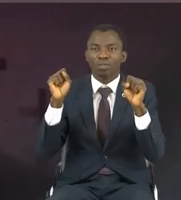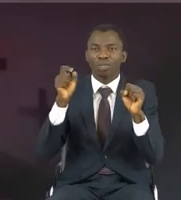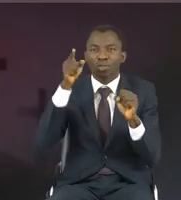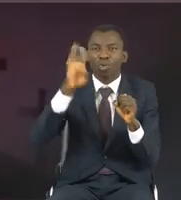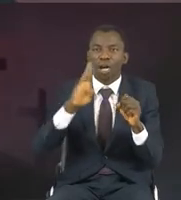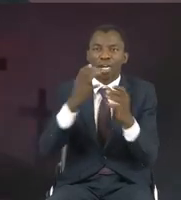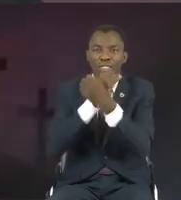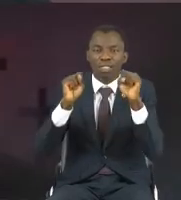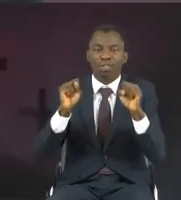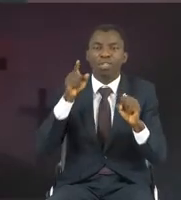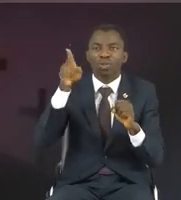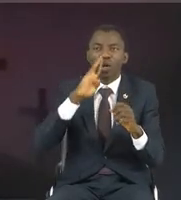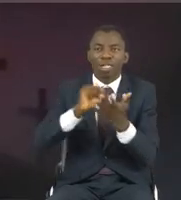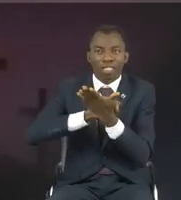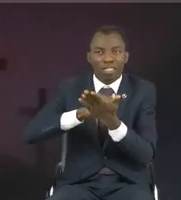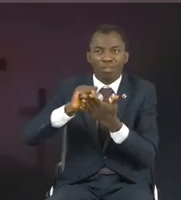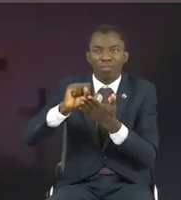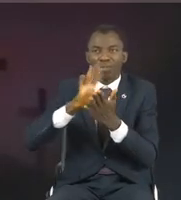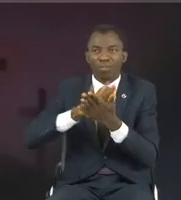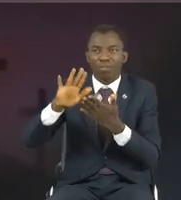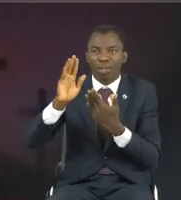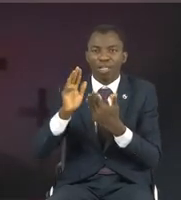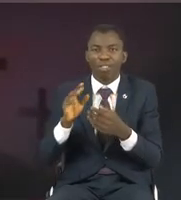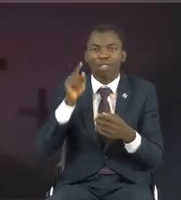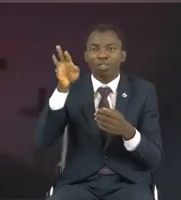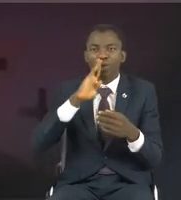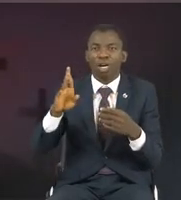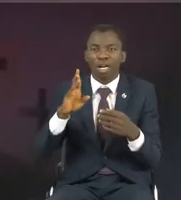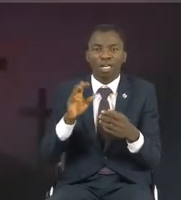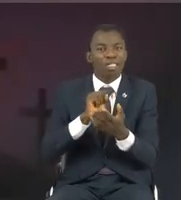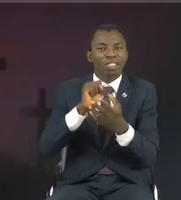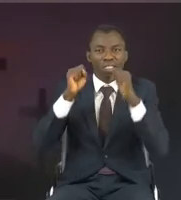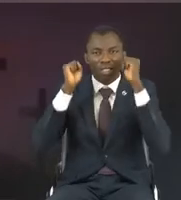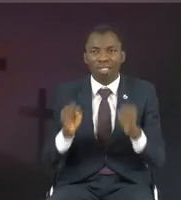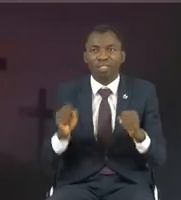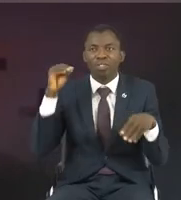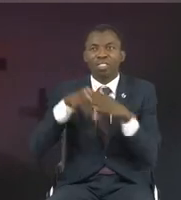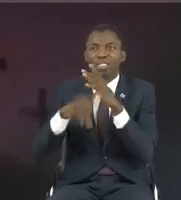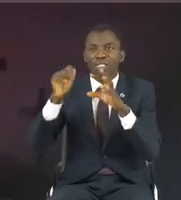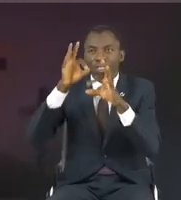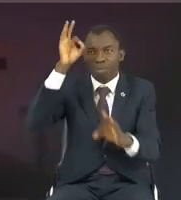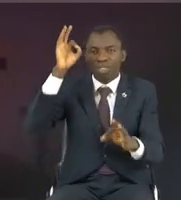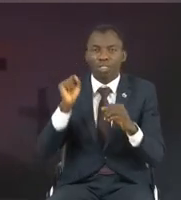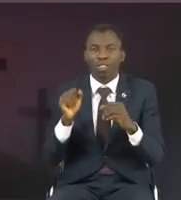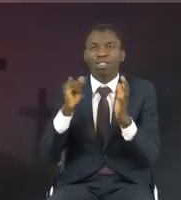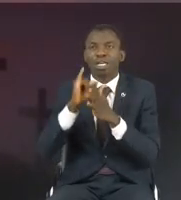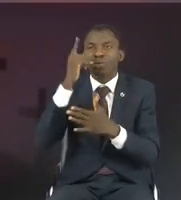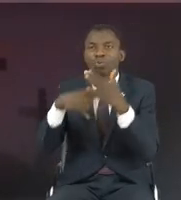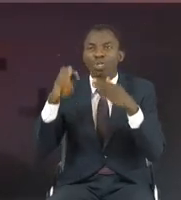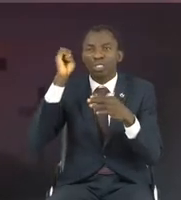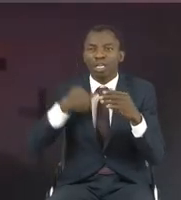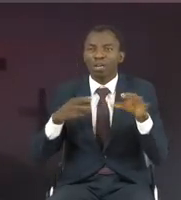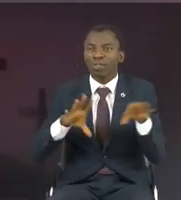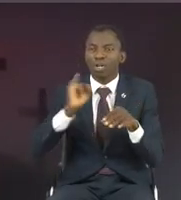You're sanctified. You're strengthened in the Spirit. That's what he has done. And I